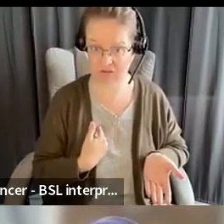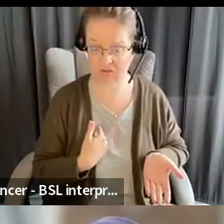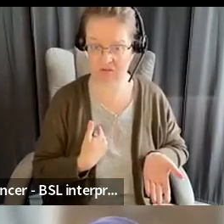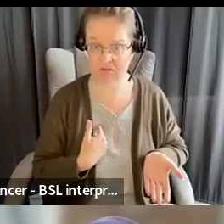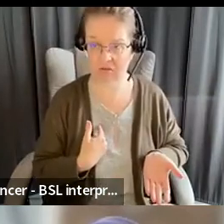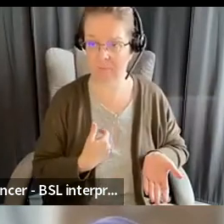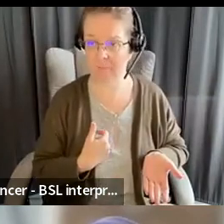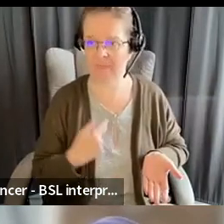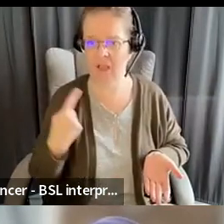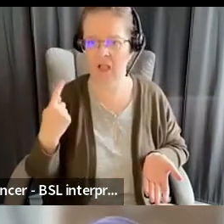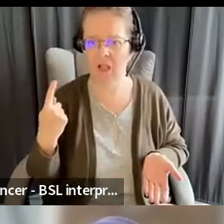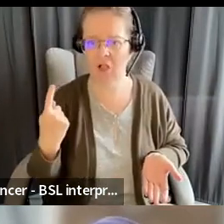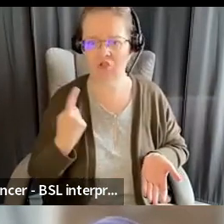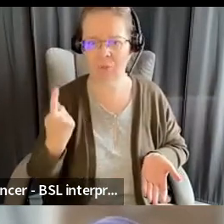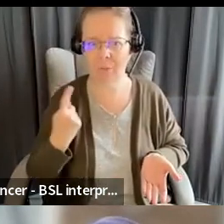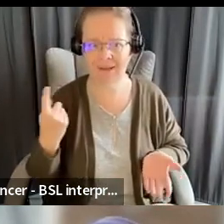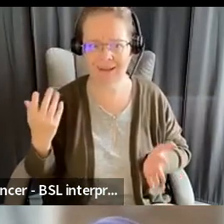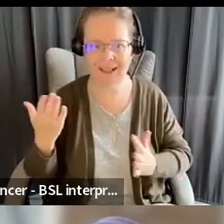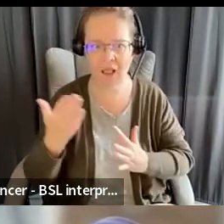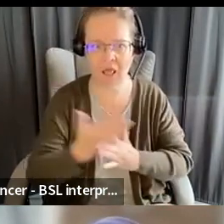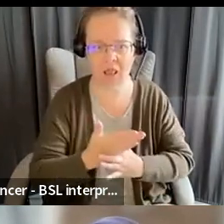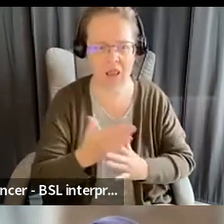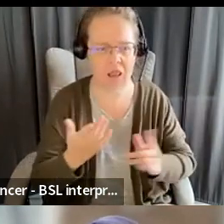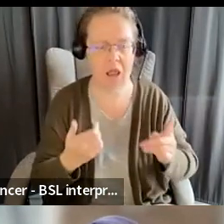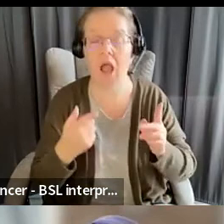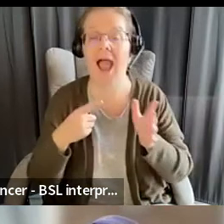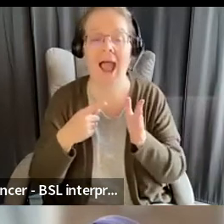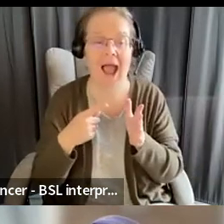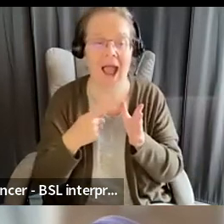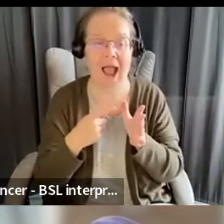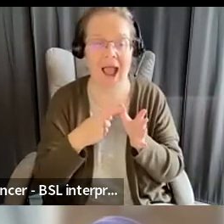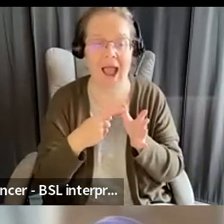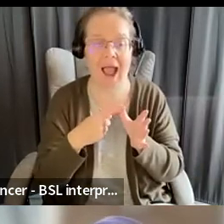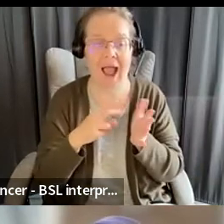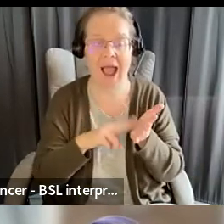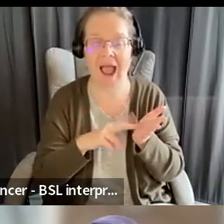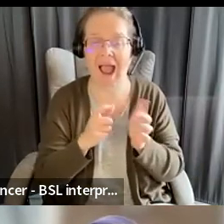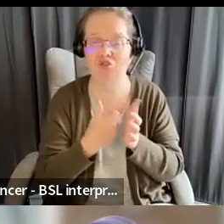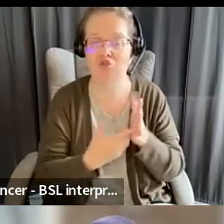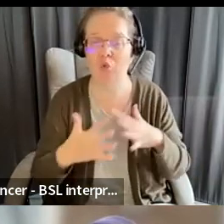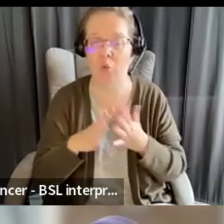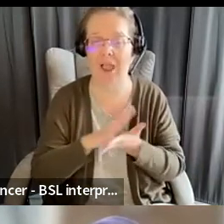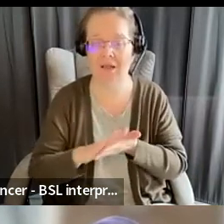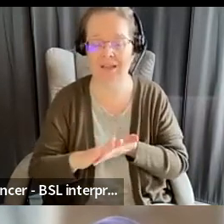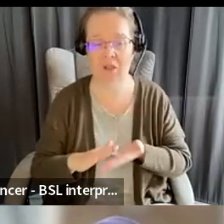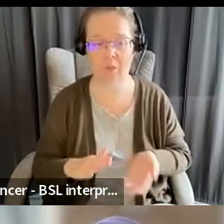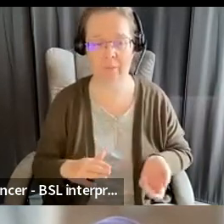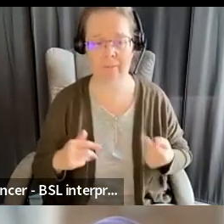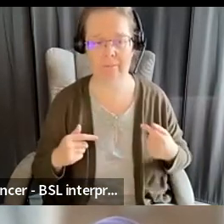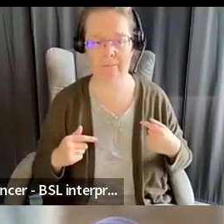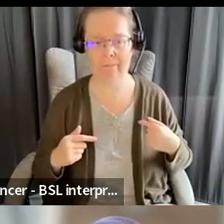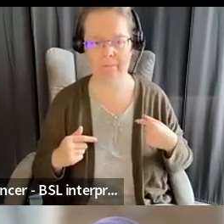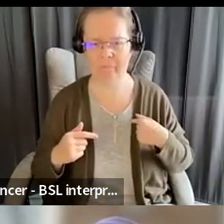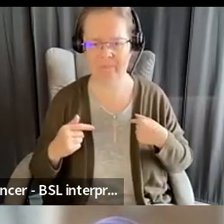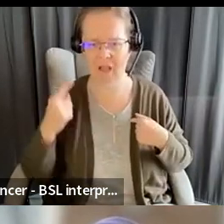think someone's going to jump in, and yes, Andrew Hislop. Yeah, well, I think